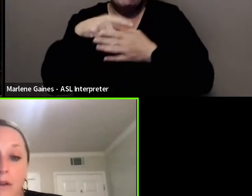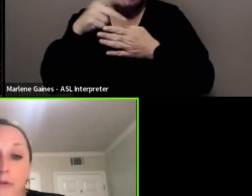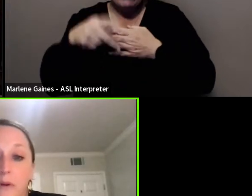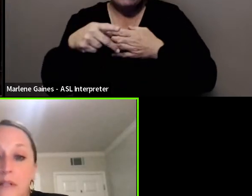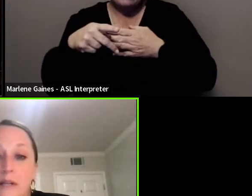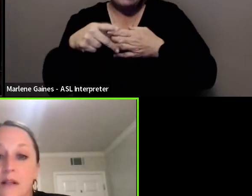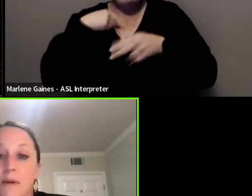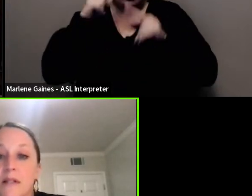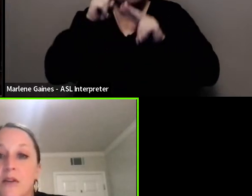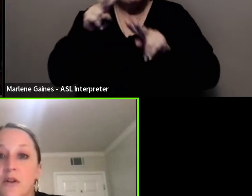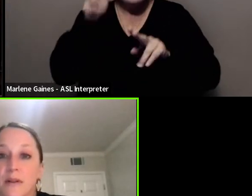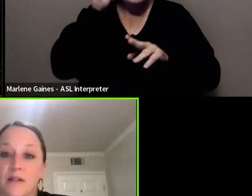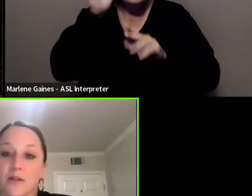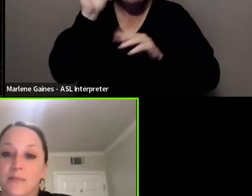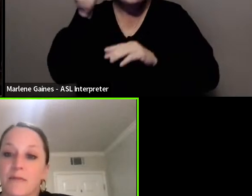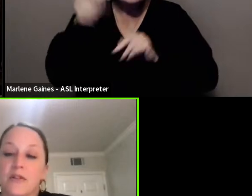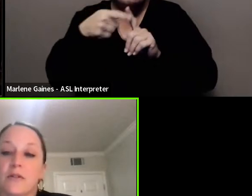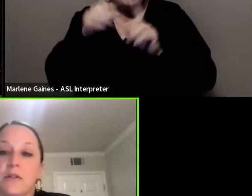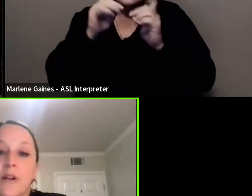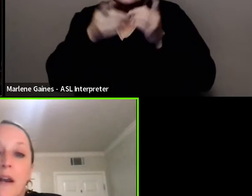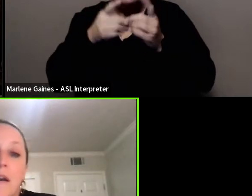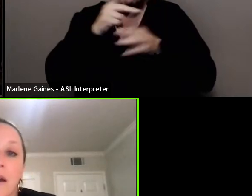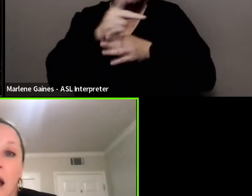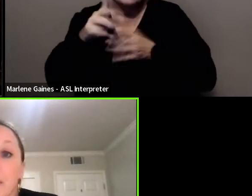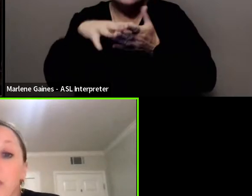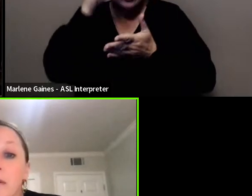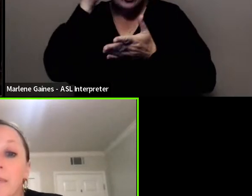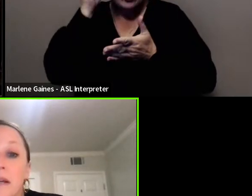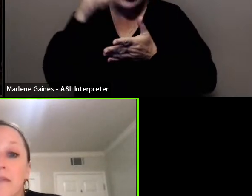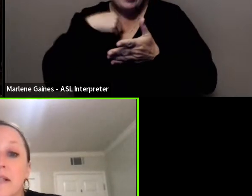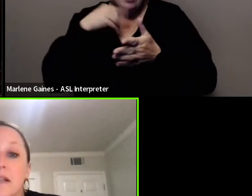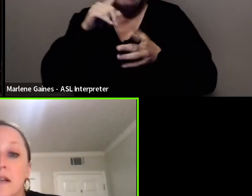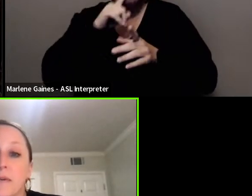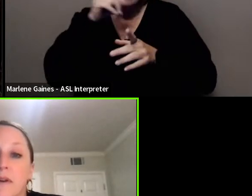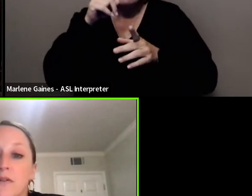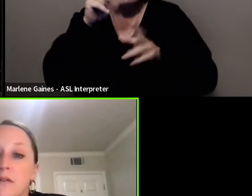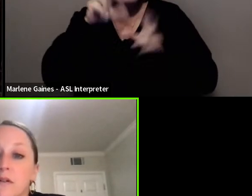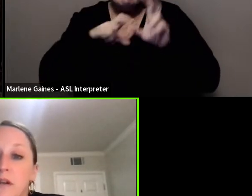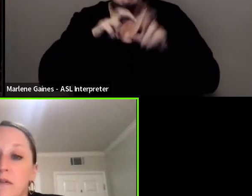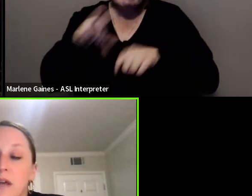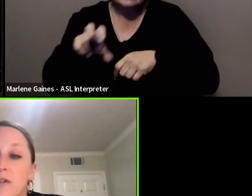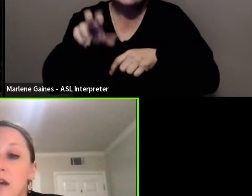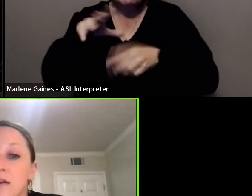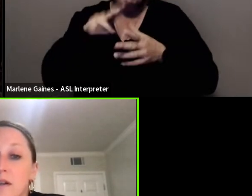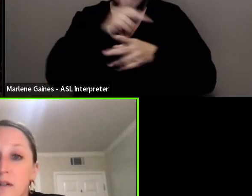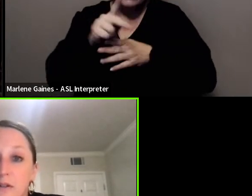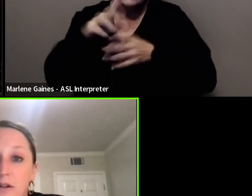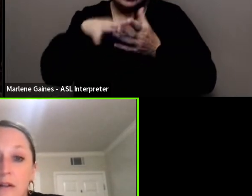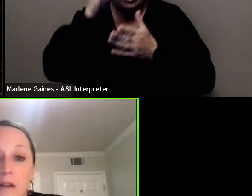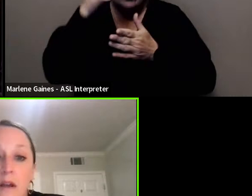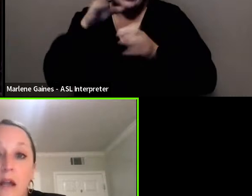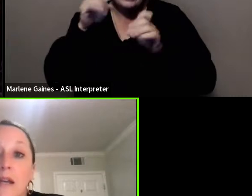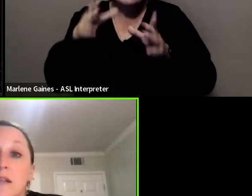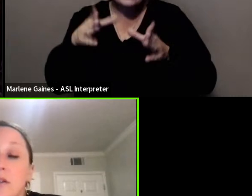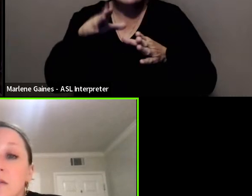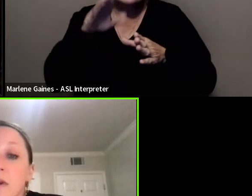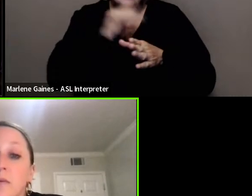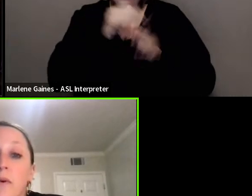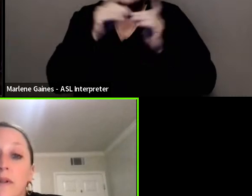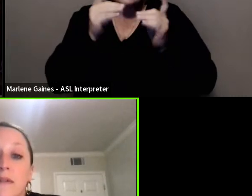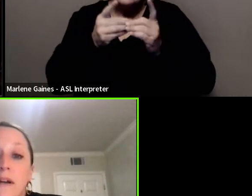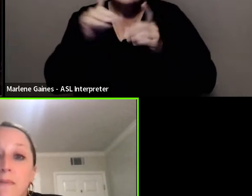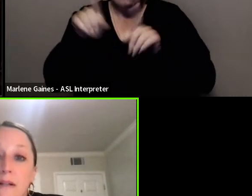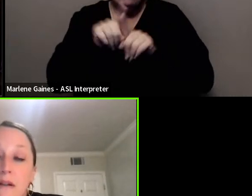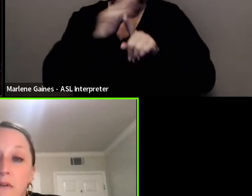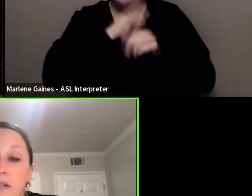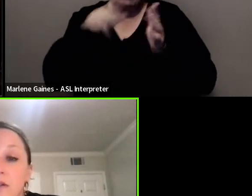I look forward to hearing the presentation about the district's professional learning. I'm incredibly invested in the professional learning of the educators in our district. In addition to my